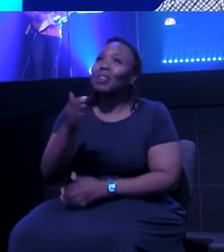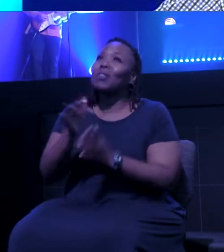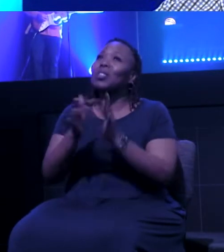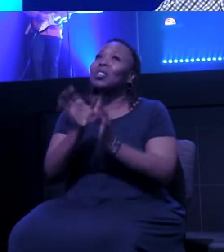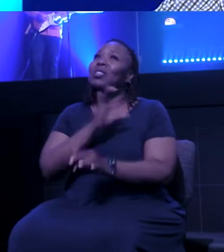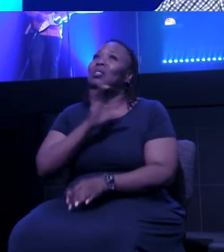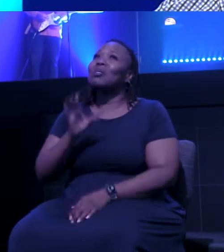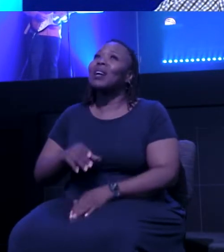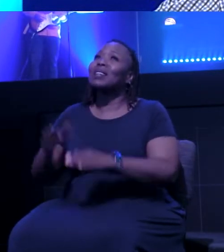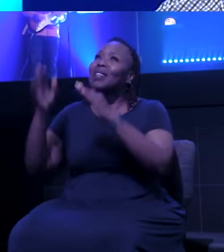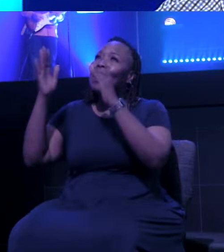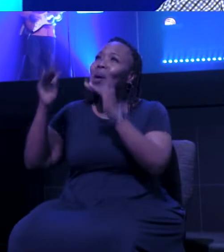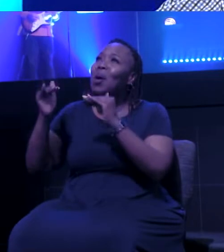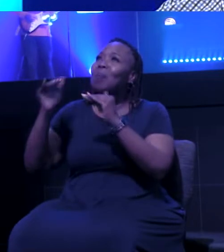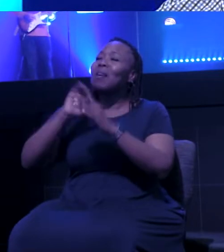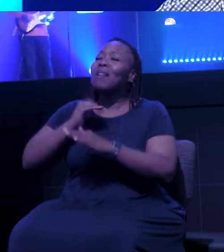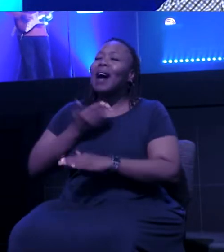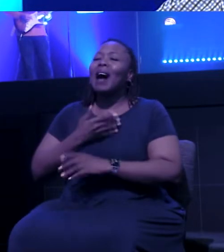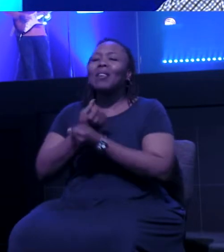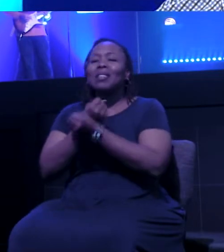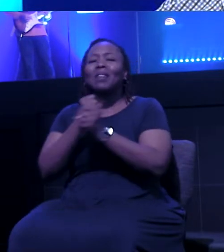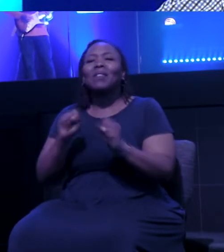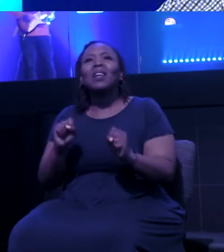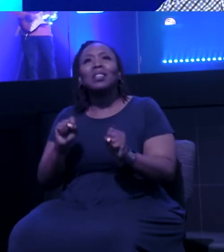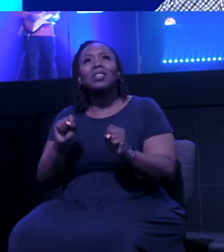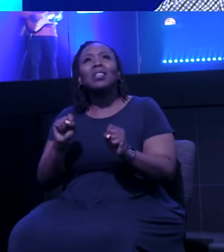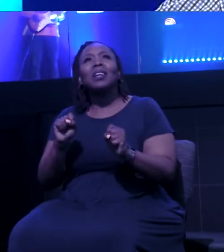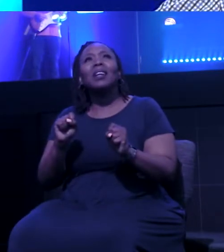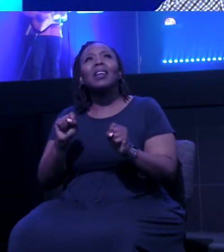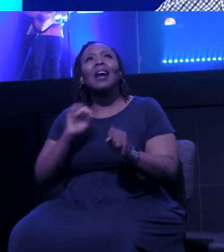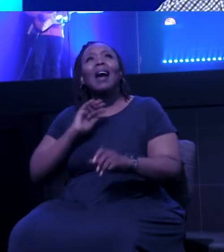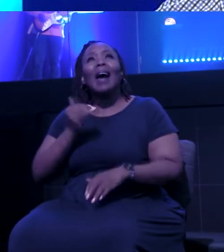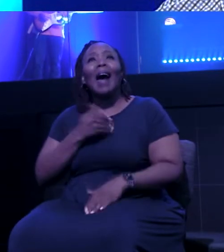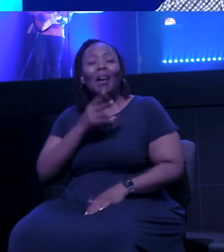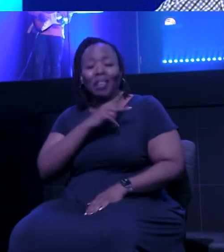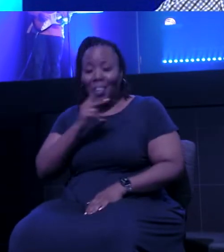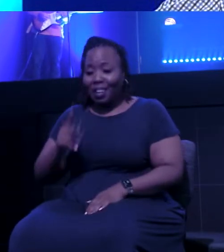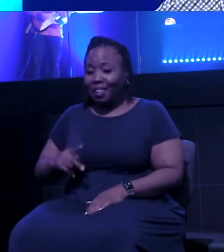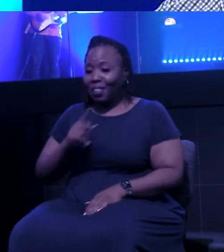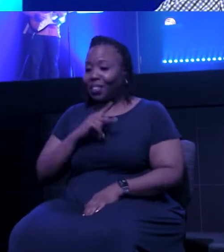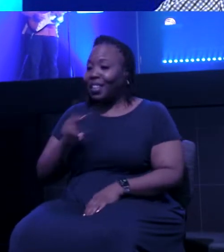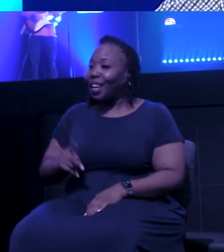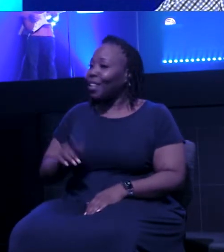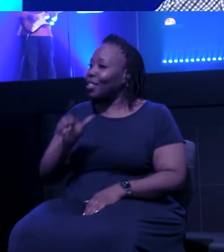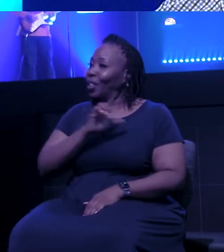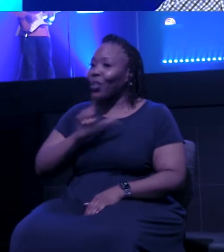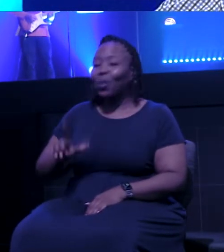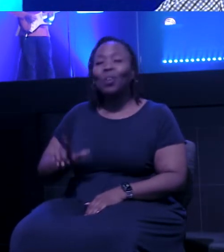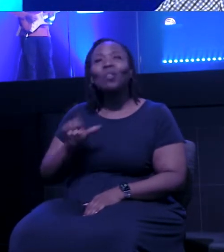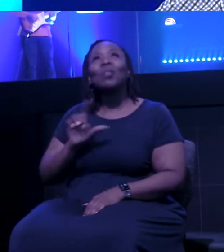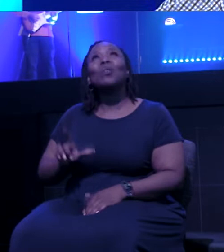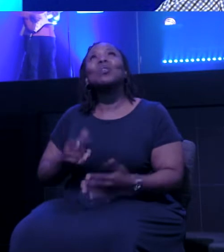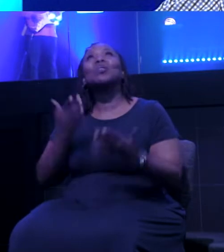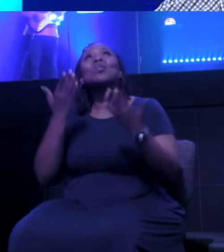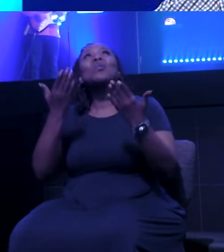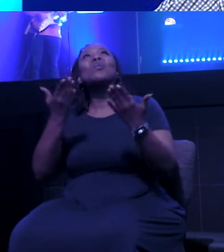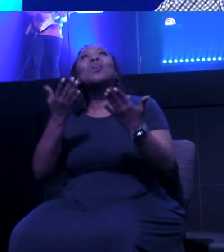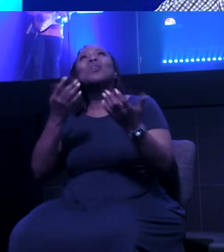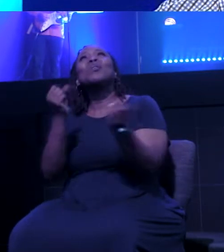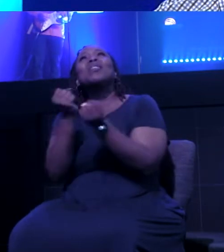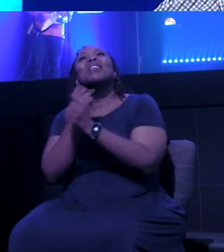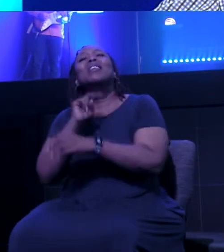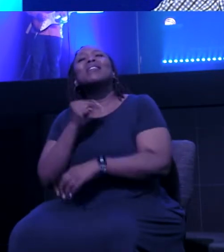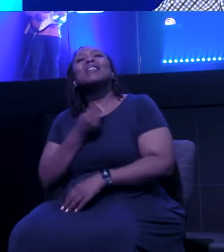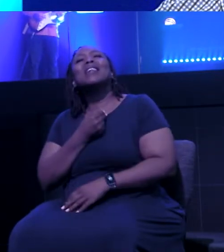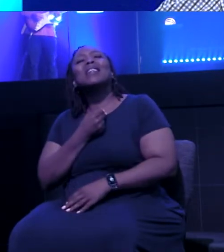you for the hope of our salvation. We thank you for our King of Kings, our Lord of Lords, the one who loves us, the one who died for us,